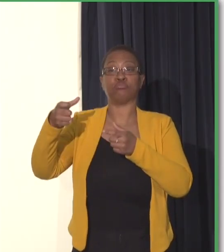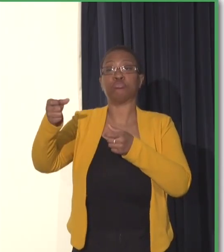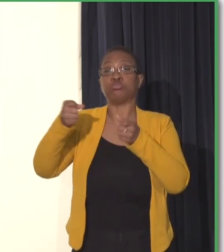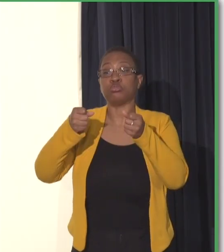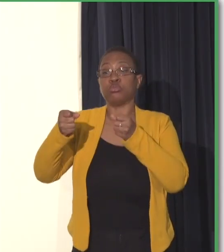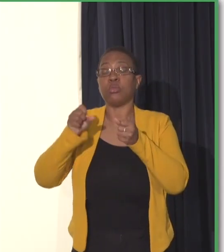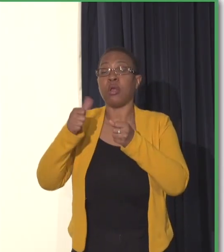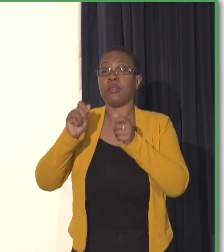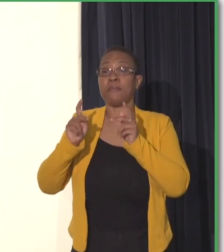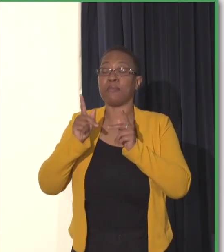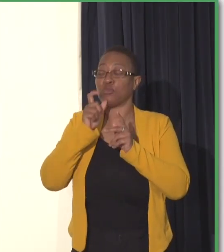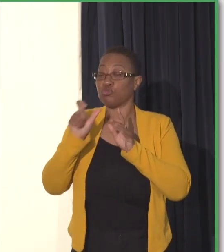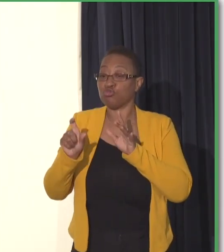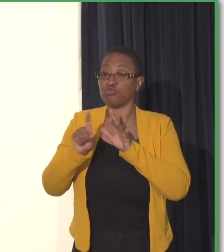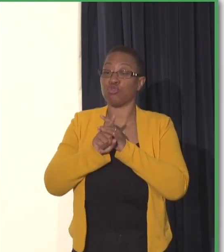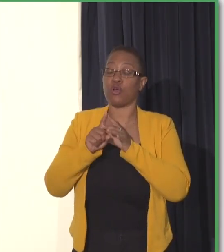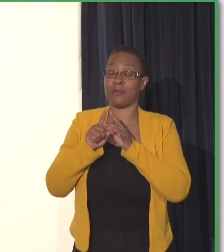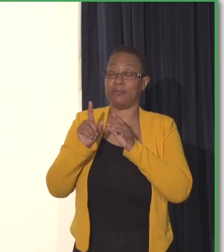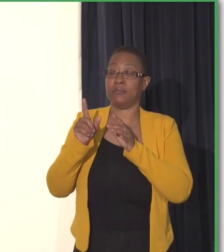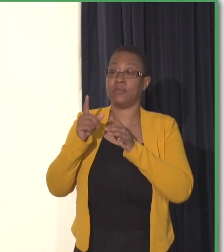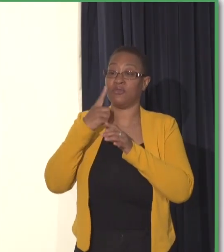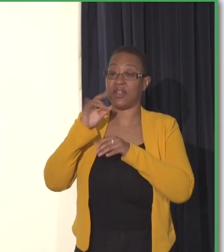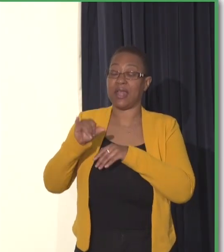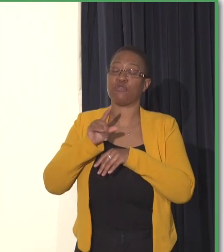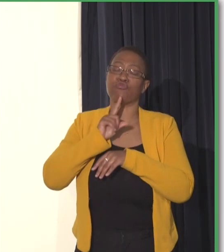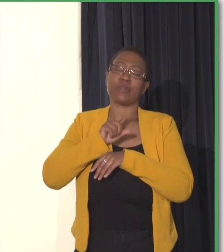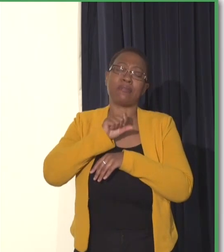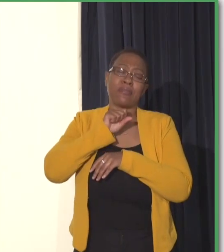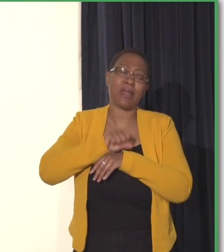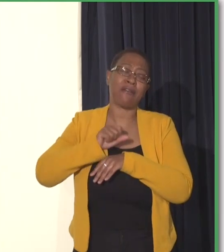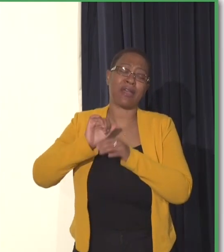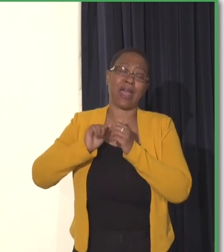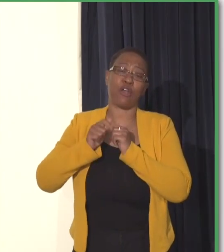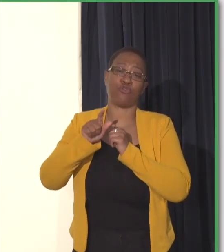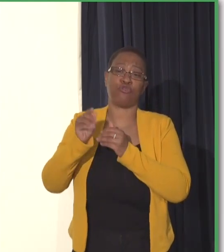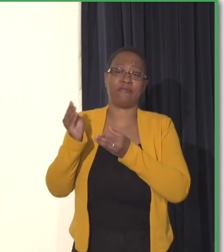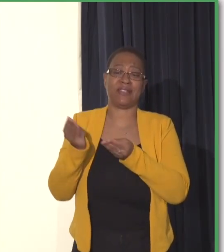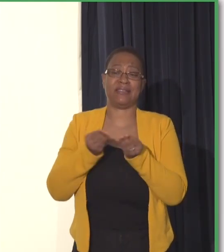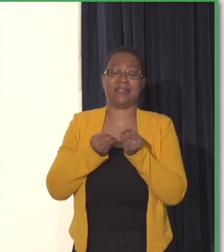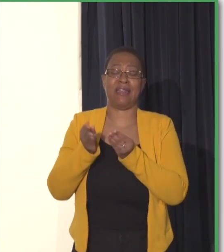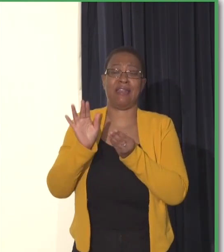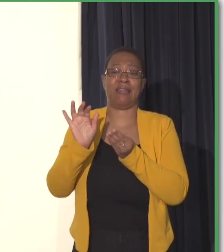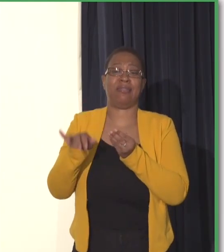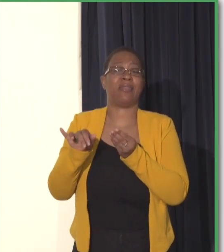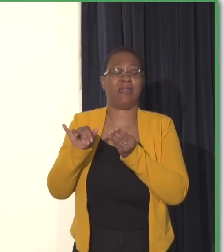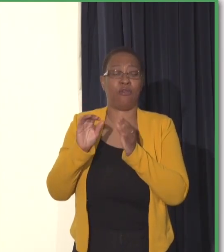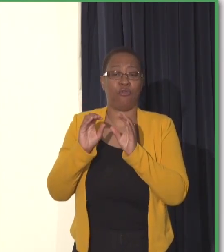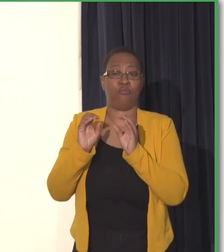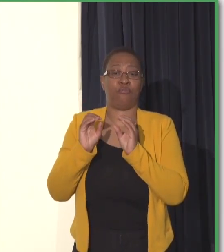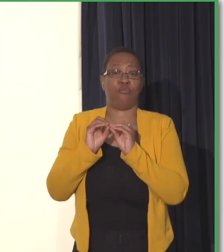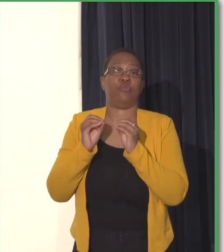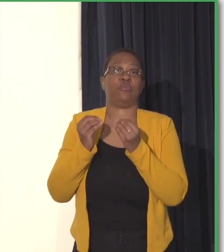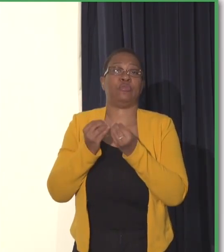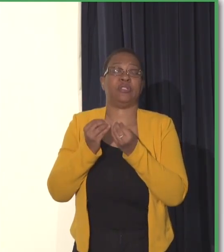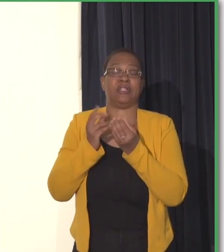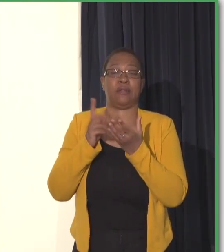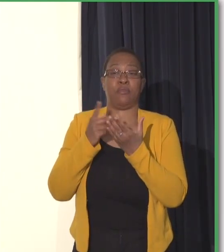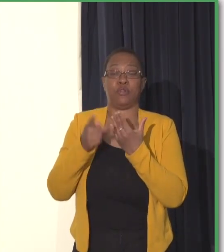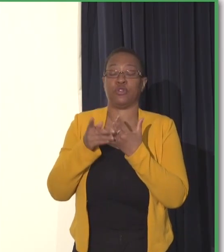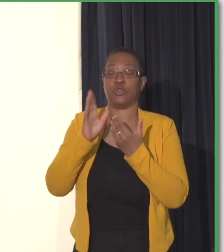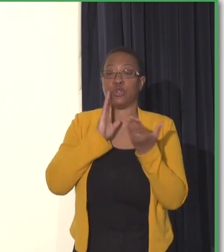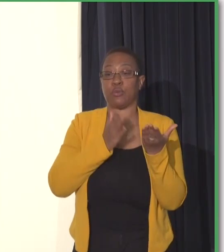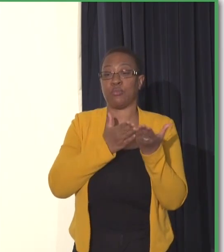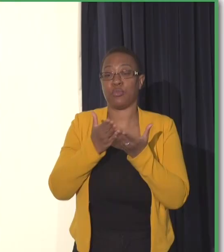with me, Chief, and I really love the way you facilitate that. You do a great job. You even bring